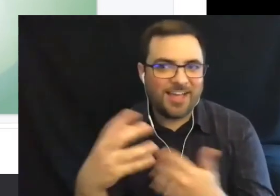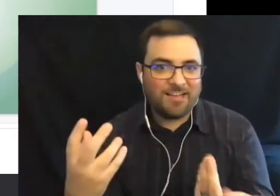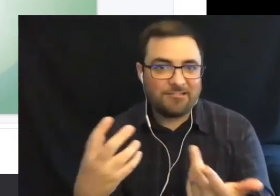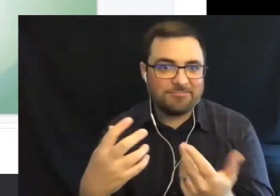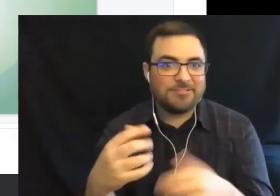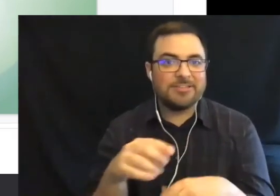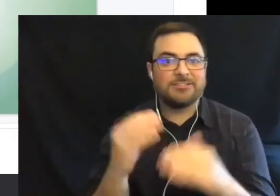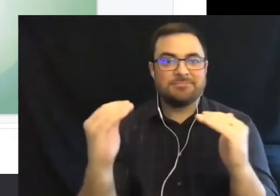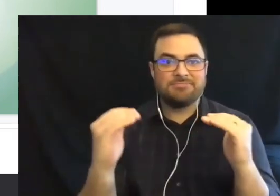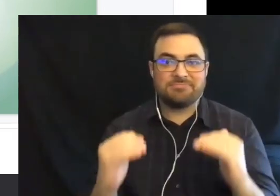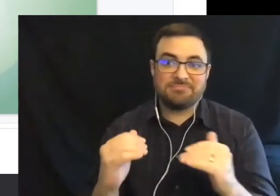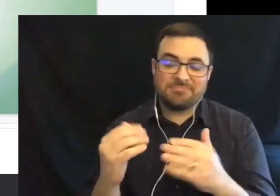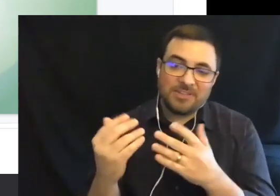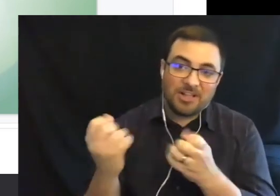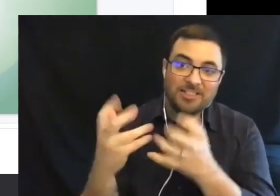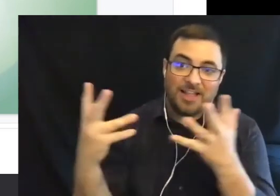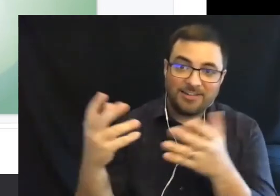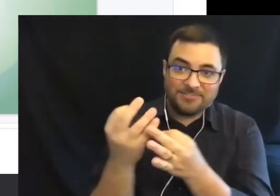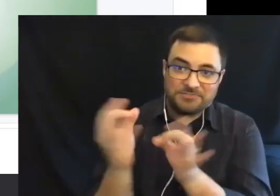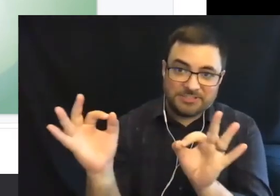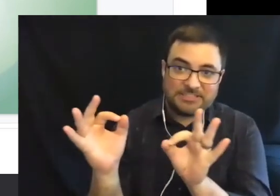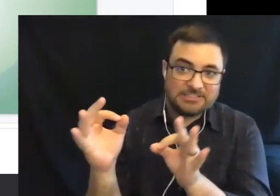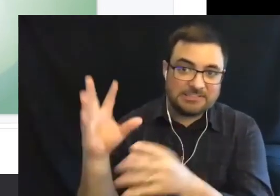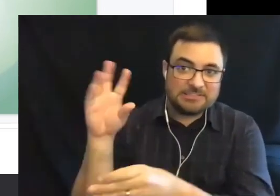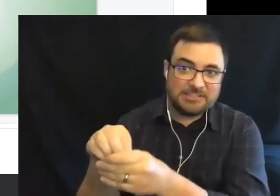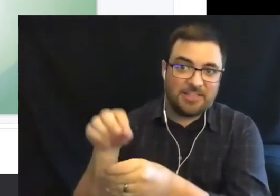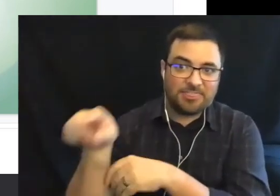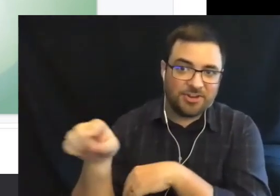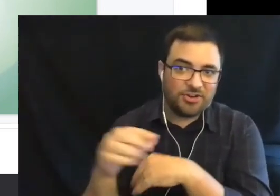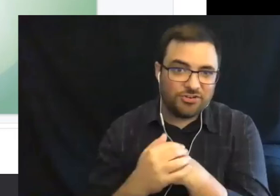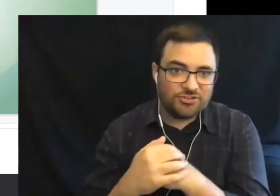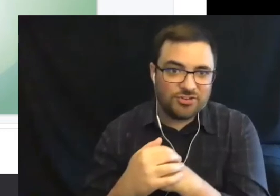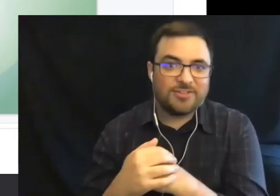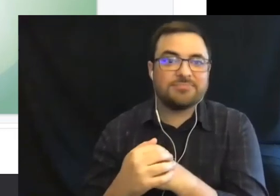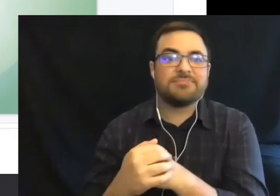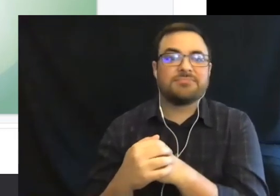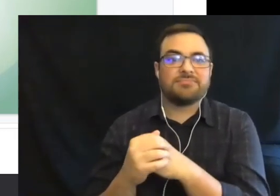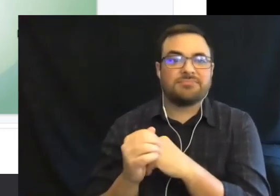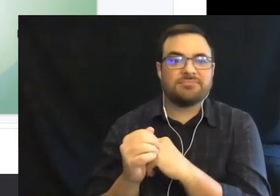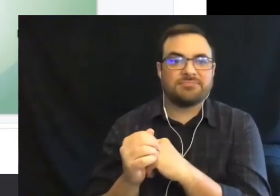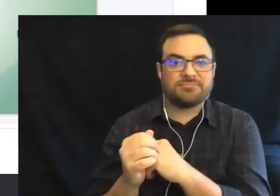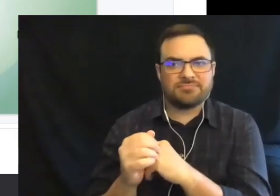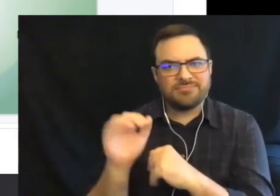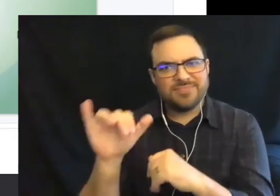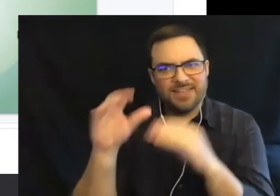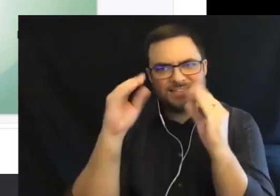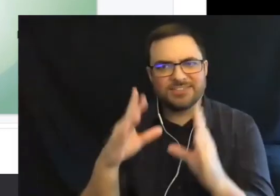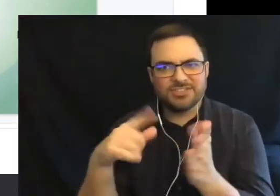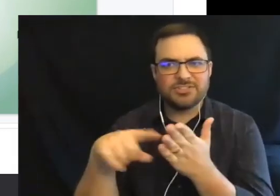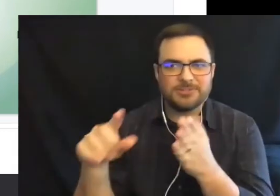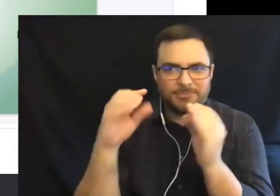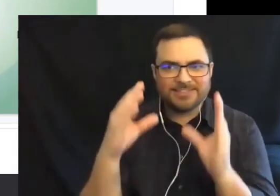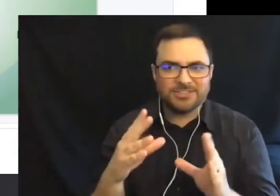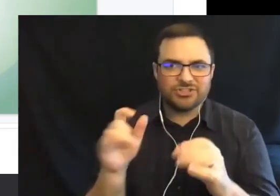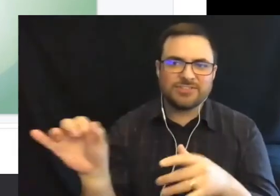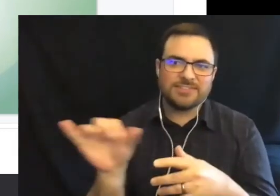looking for those free tools, and how do you access those? So teachers pay teachers is kind of the same thing as